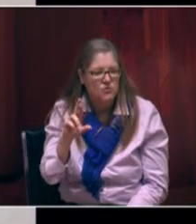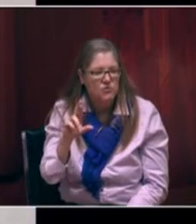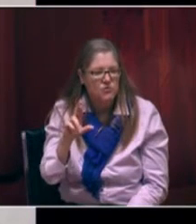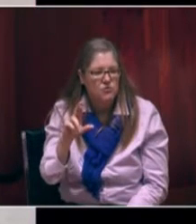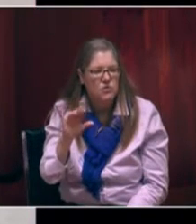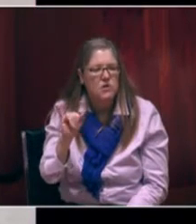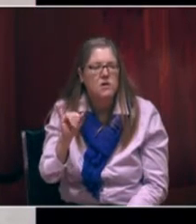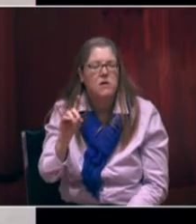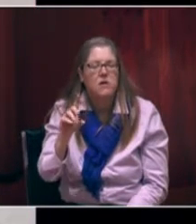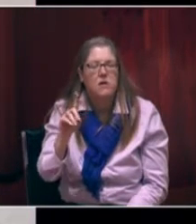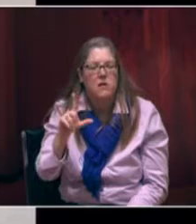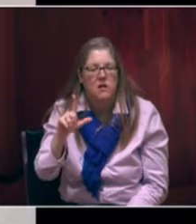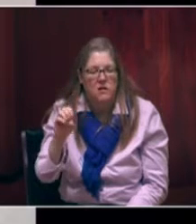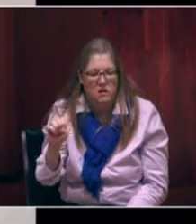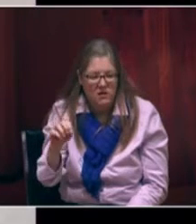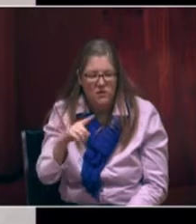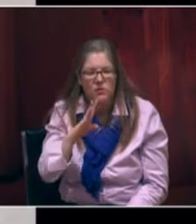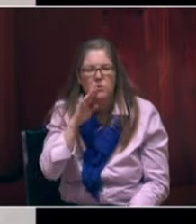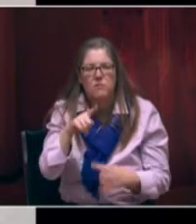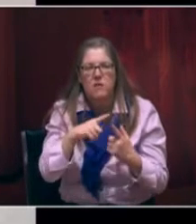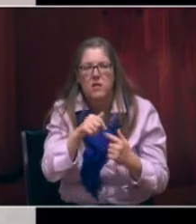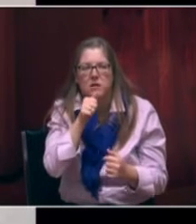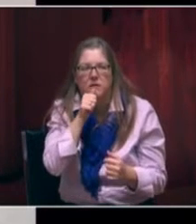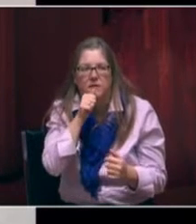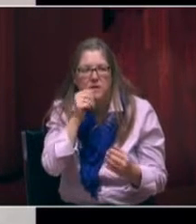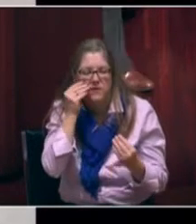controlled unclassified information. Okay.